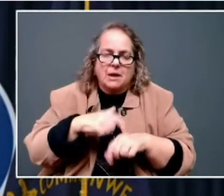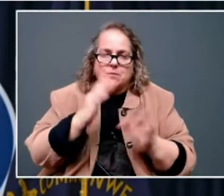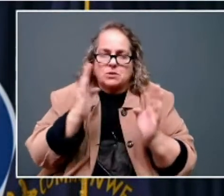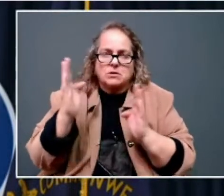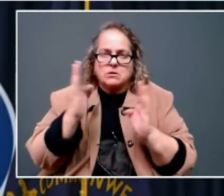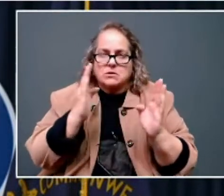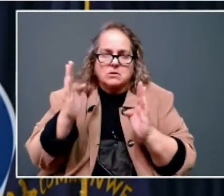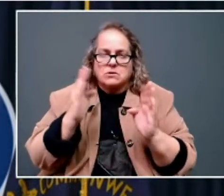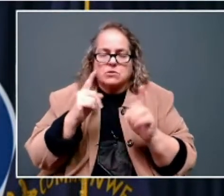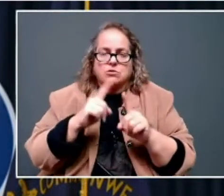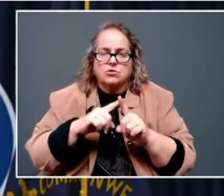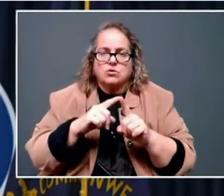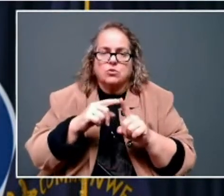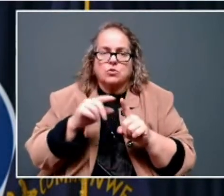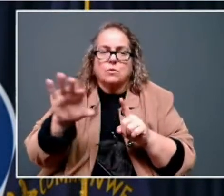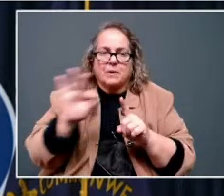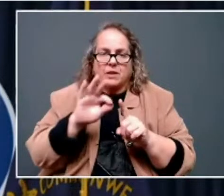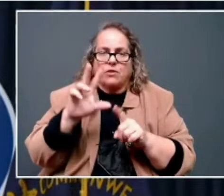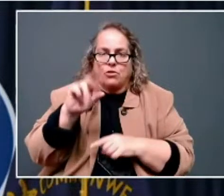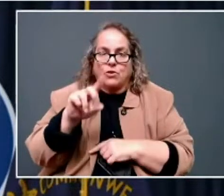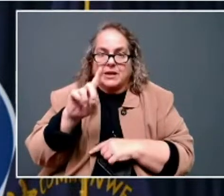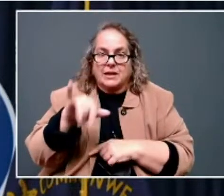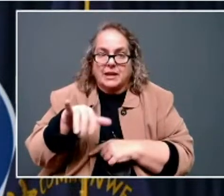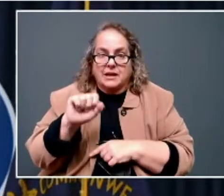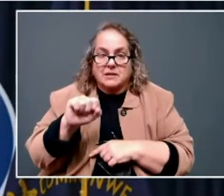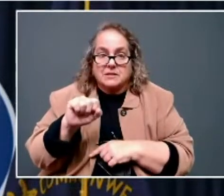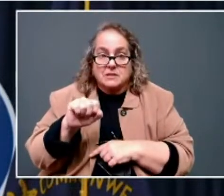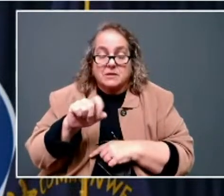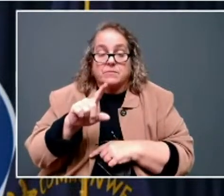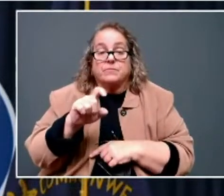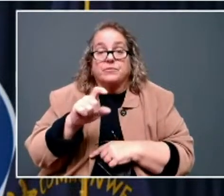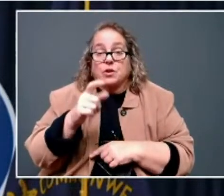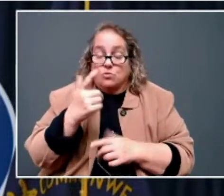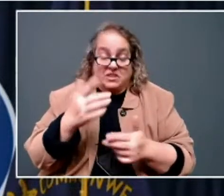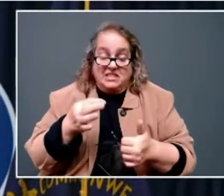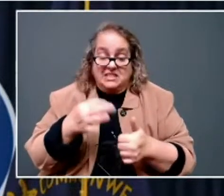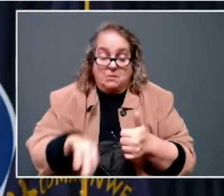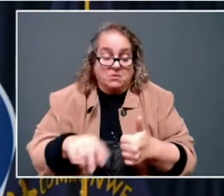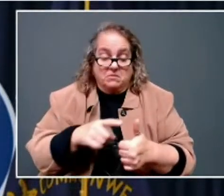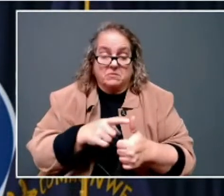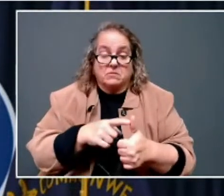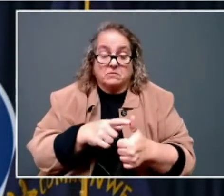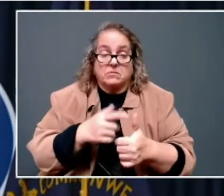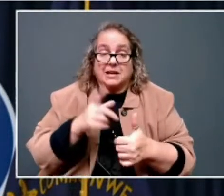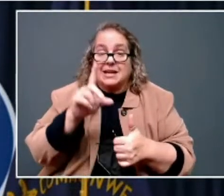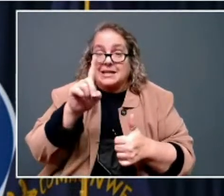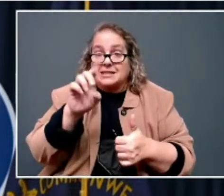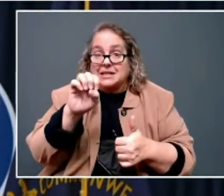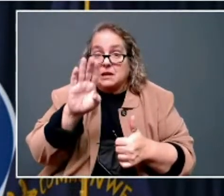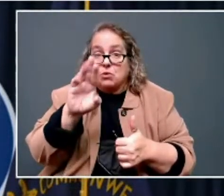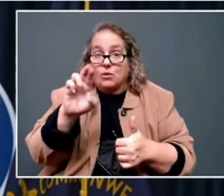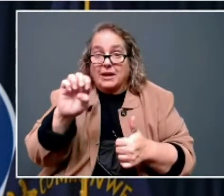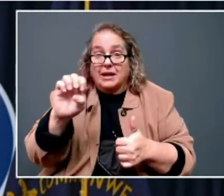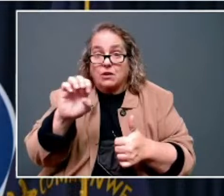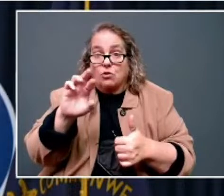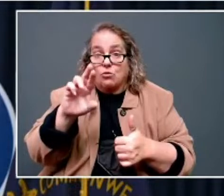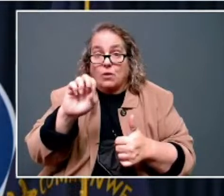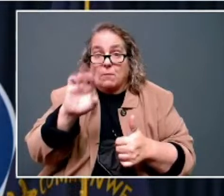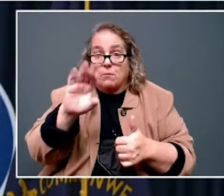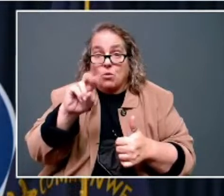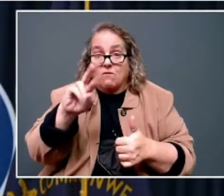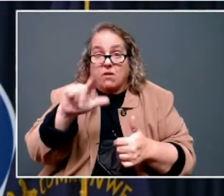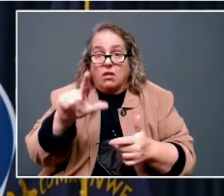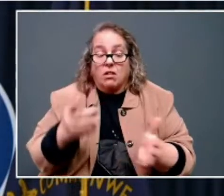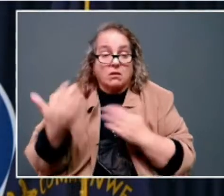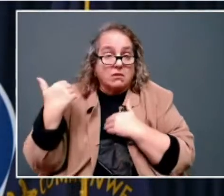And really, to simplify it, it's debris removal, which is one huge area. And you look at Graves County, that's